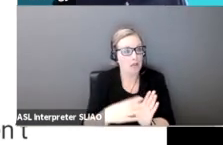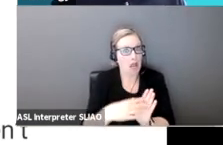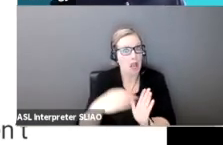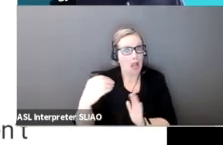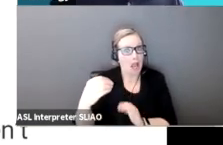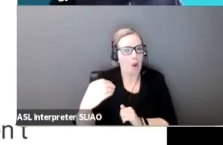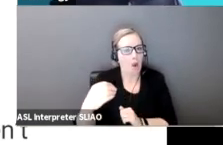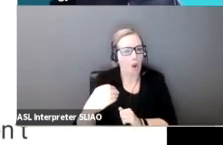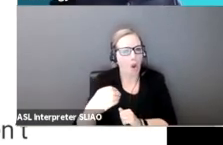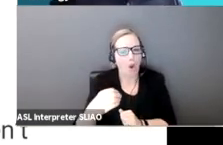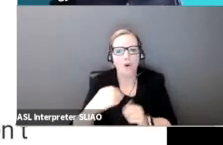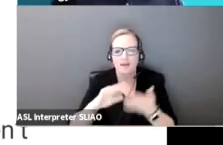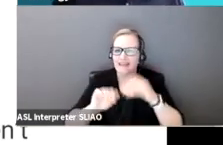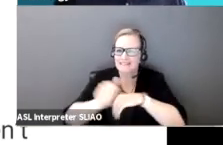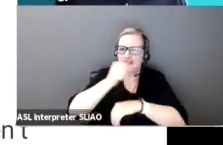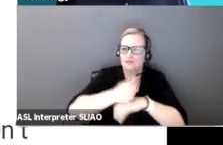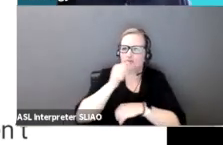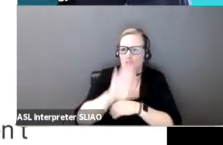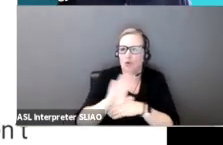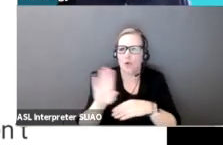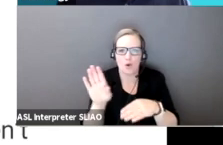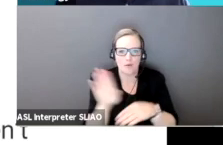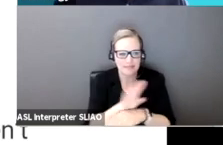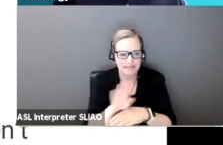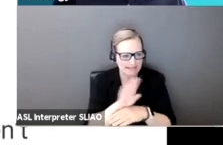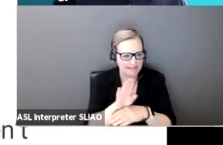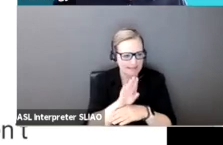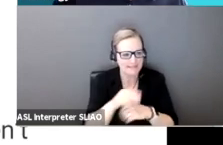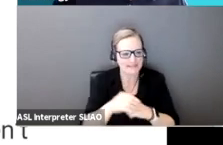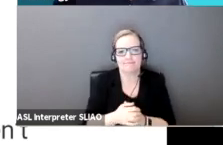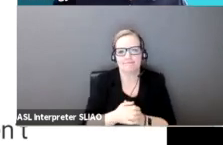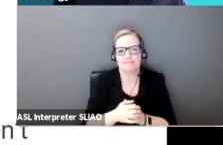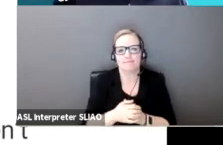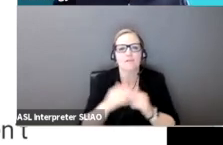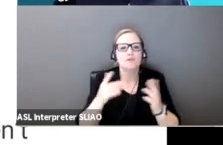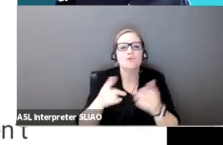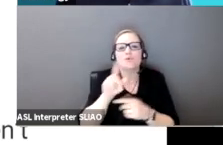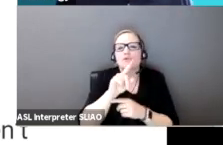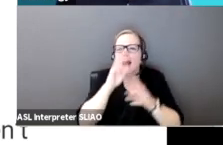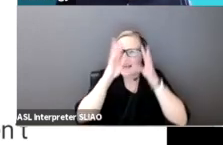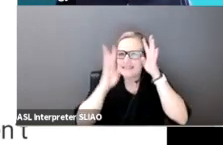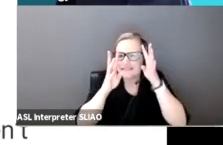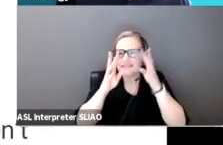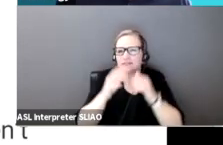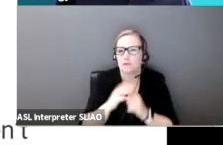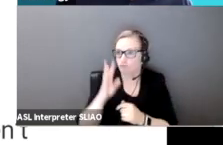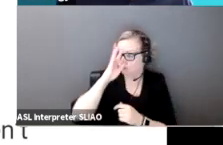Ideas or inventions that answer who, what, when, where, why, and how for your